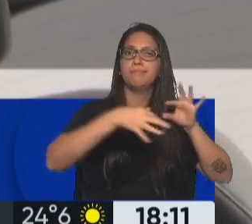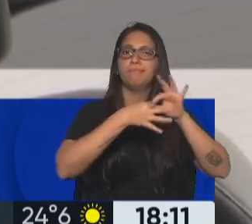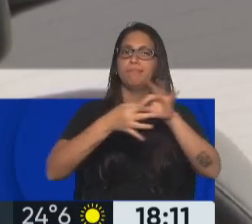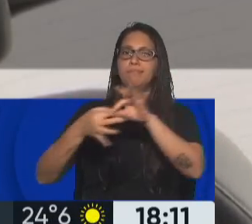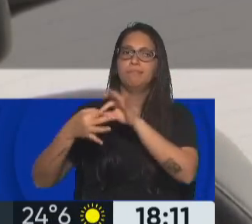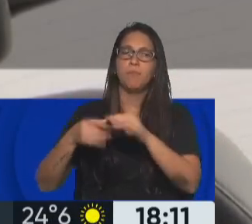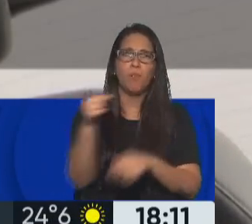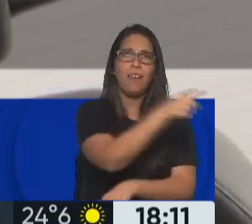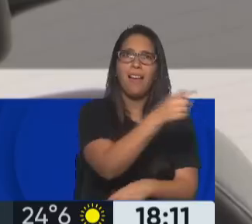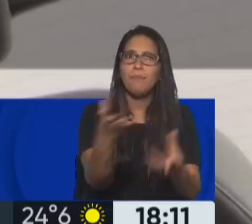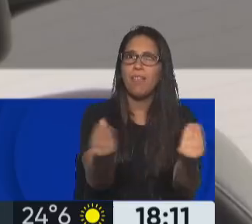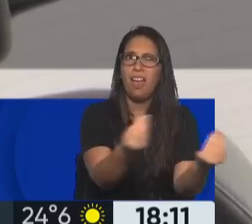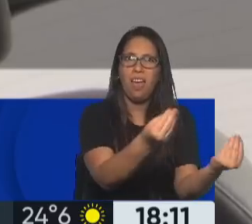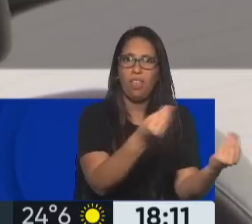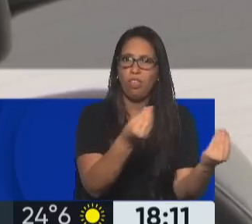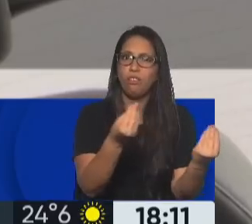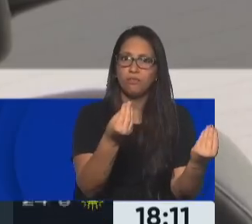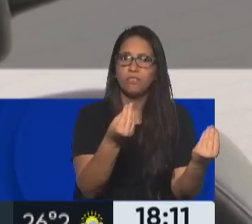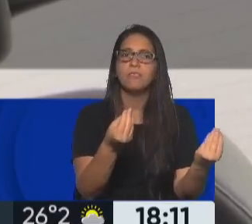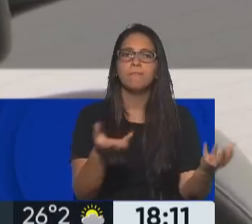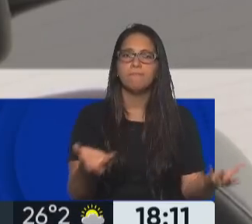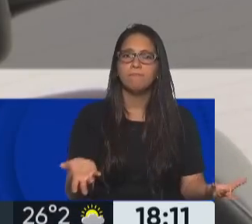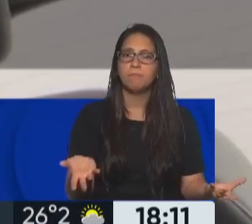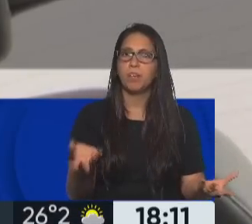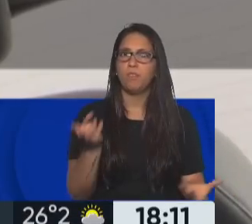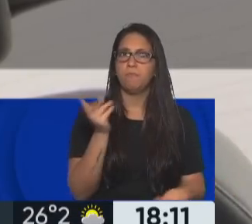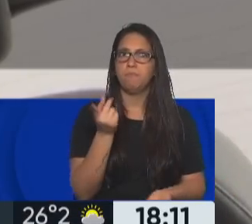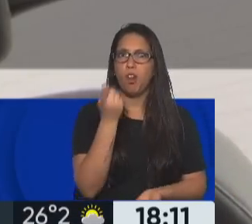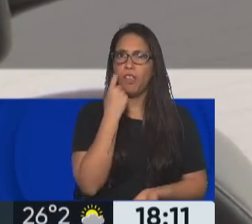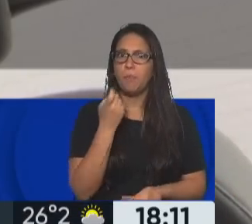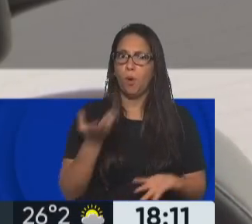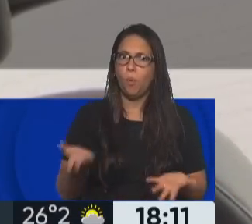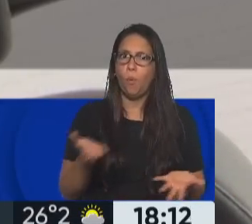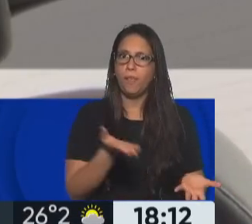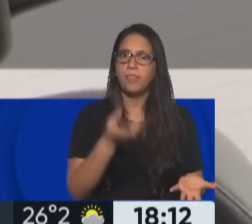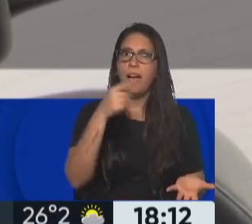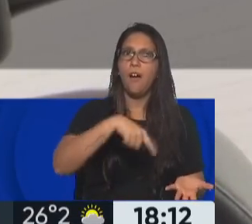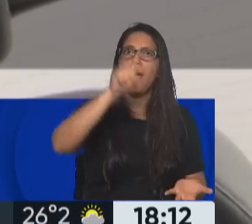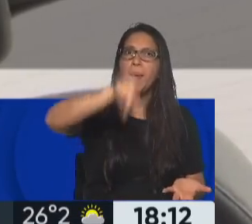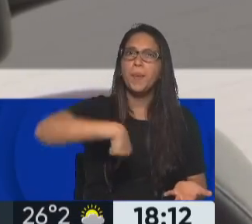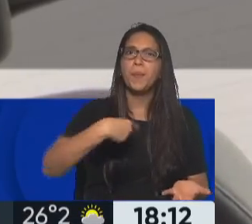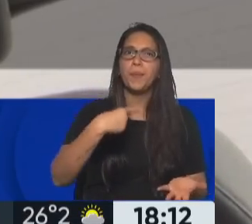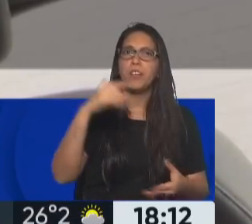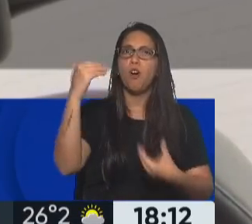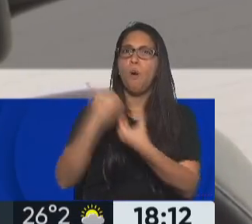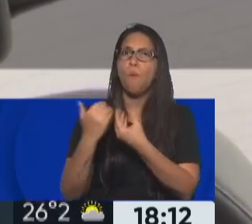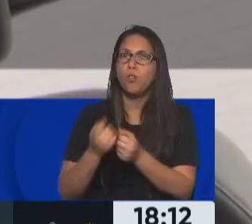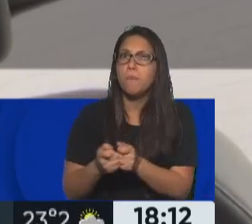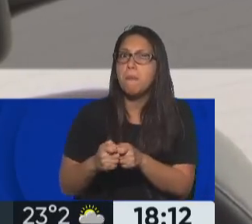deal of well-founded fear. But as it turns out, what really turned the tide and ran the numbers